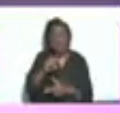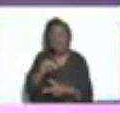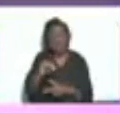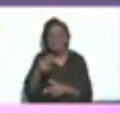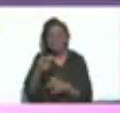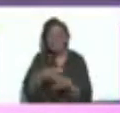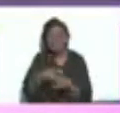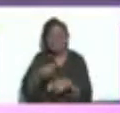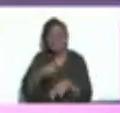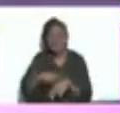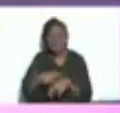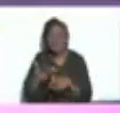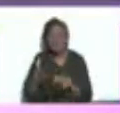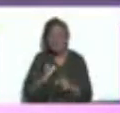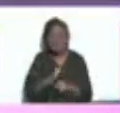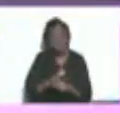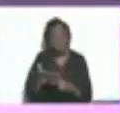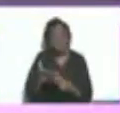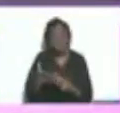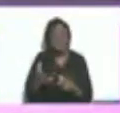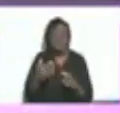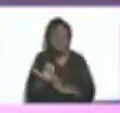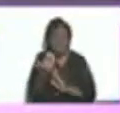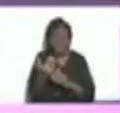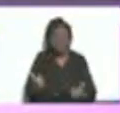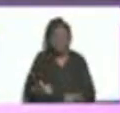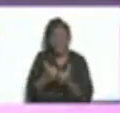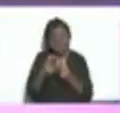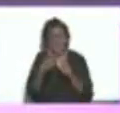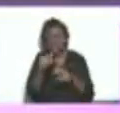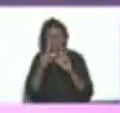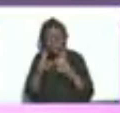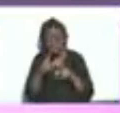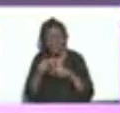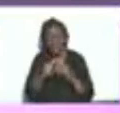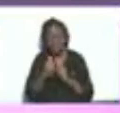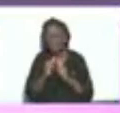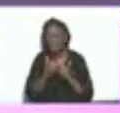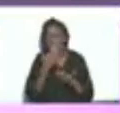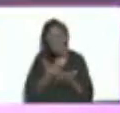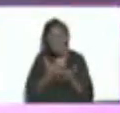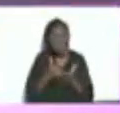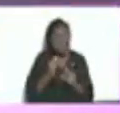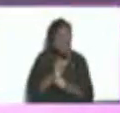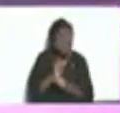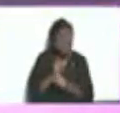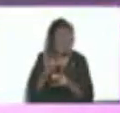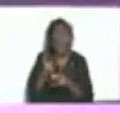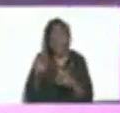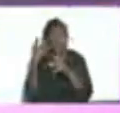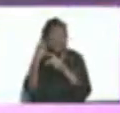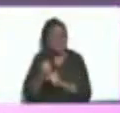it has been plagued with challenges and mounting questions about its efficiency and accomplishment. The DRA has pushed